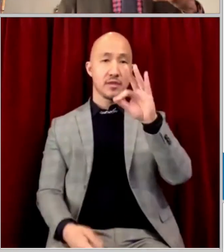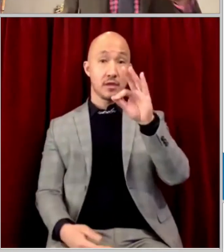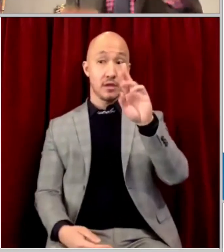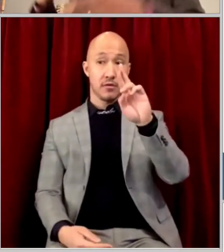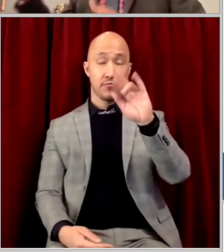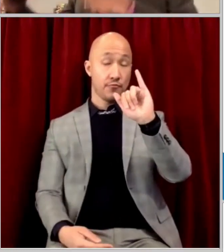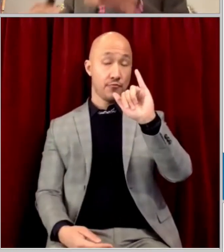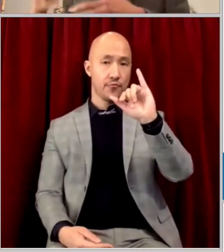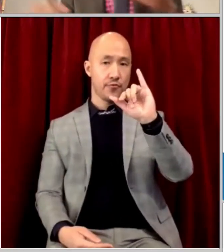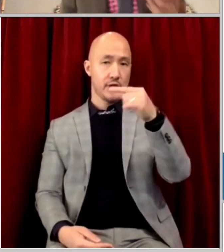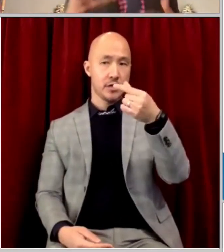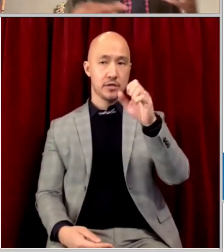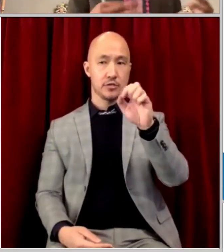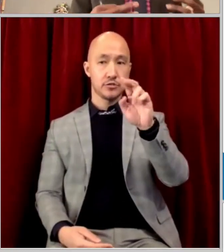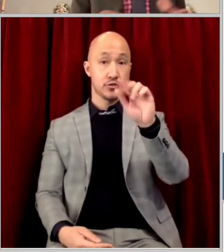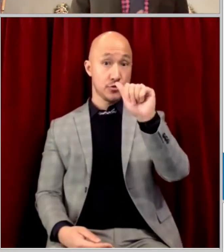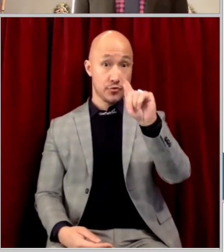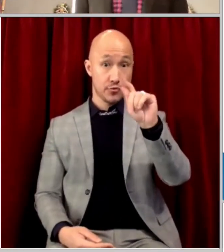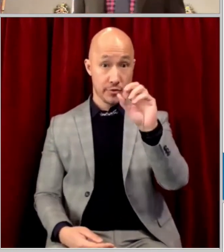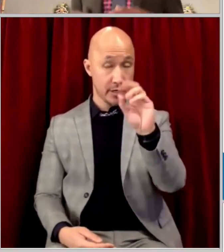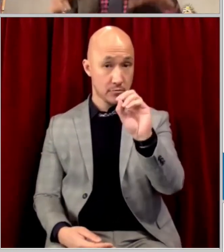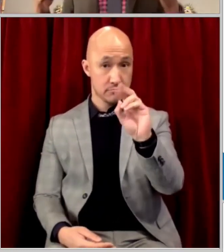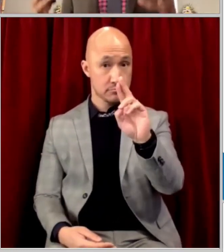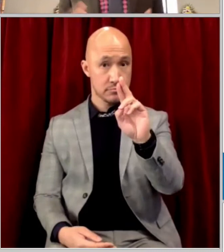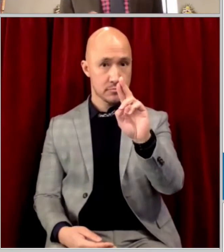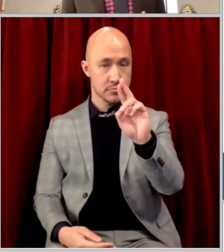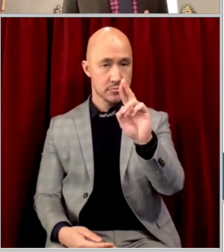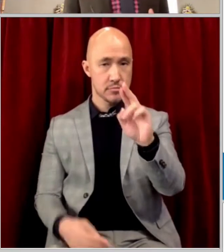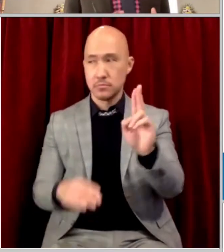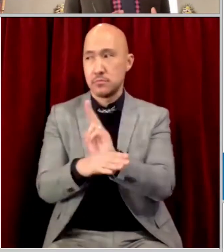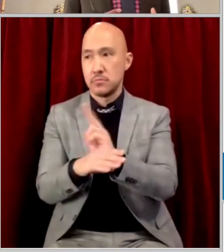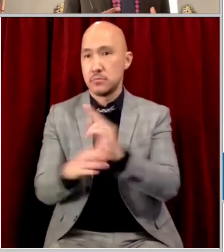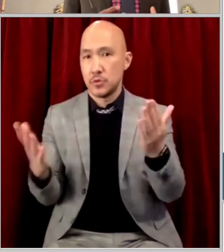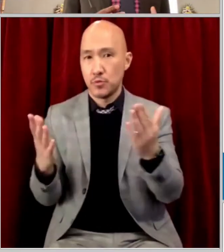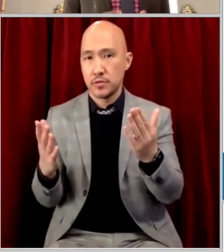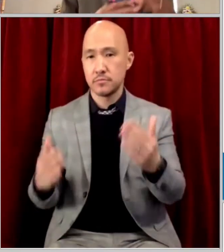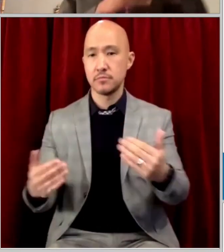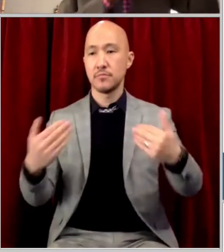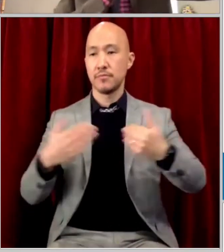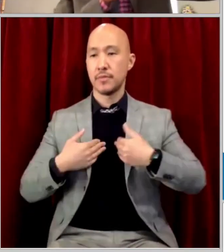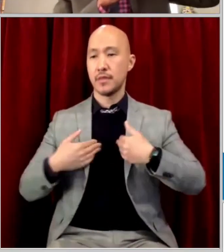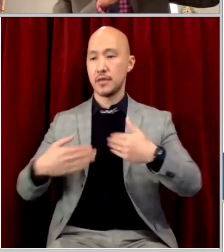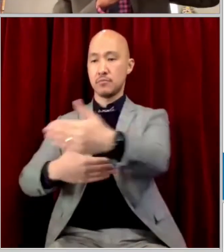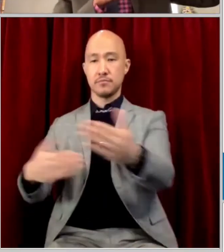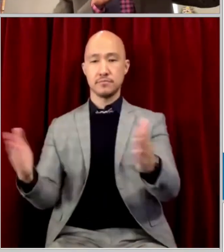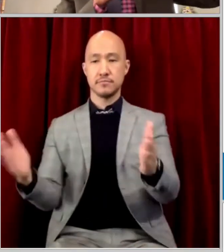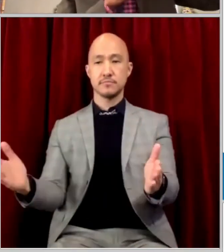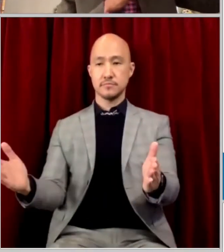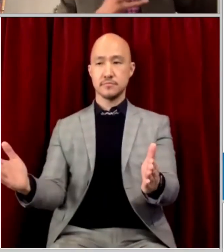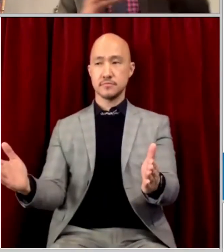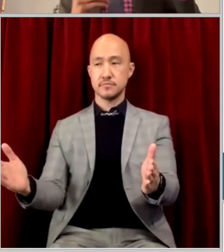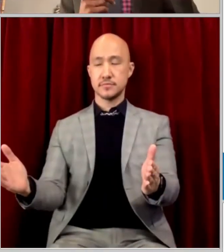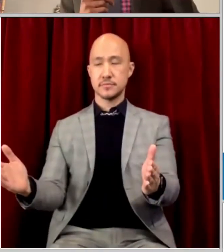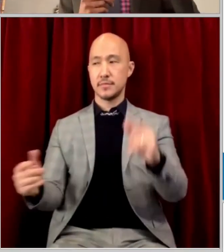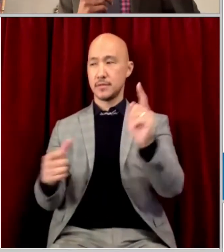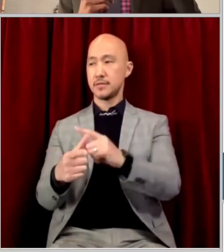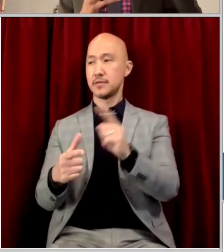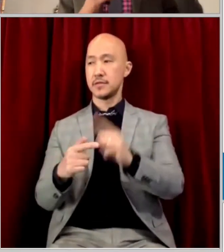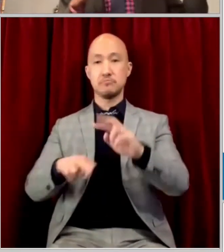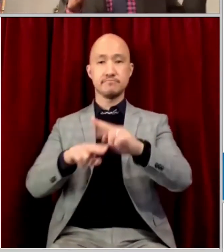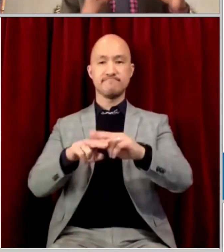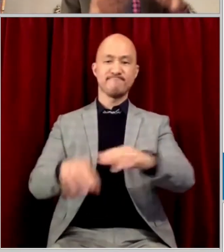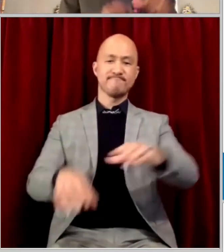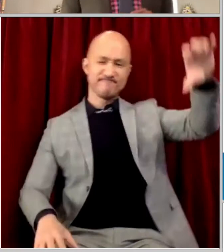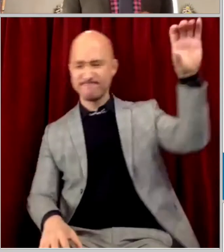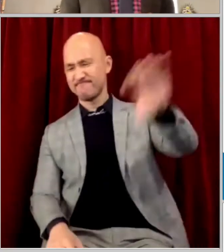But when they would prepare their meats, right? They would salt them down and put them away for a later day.